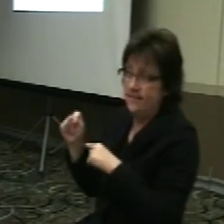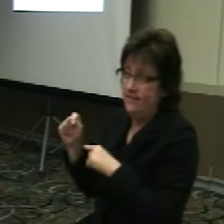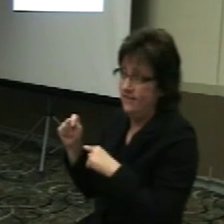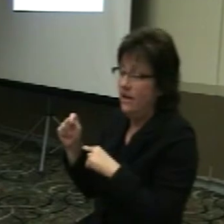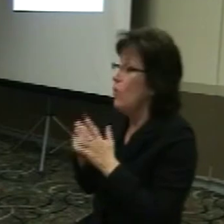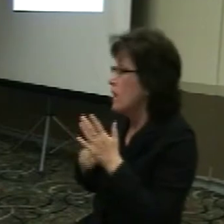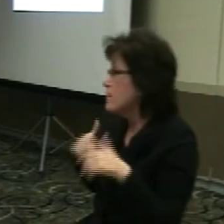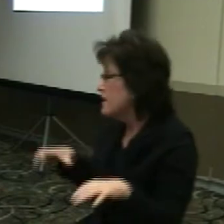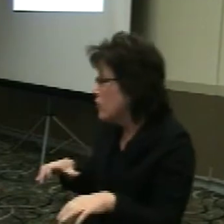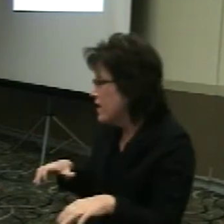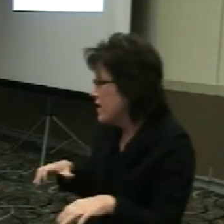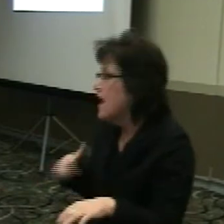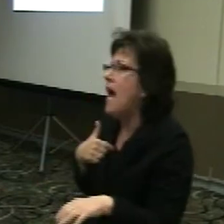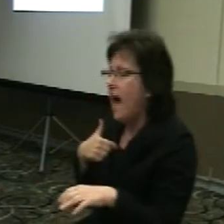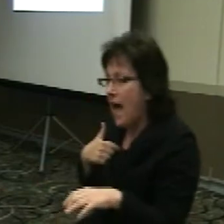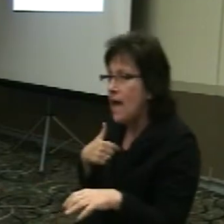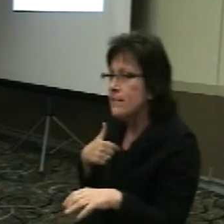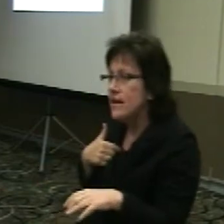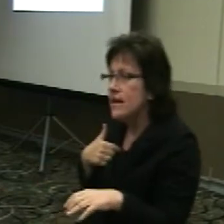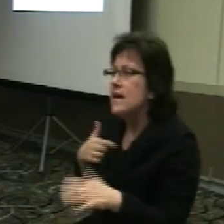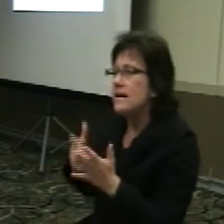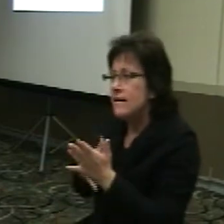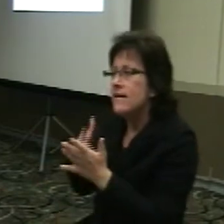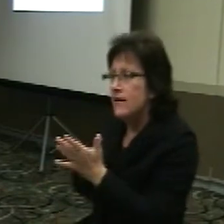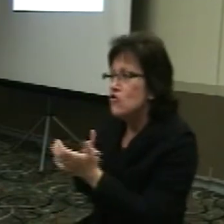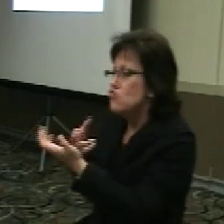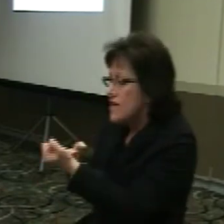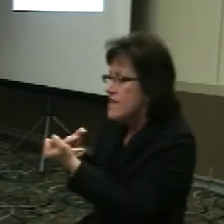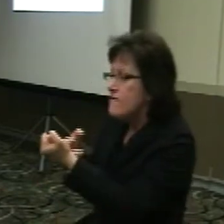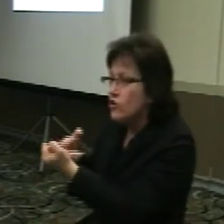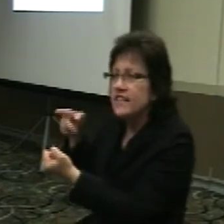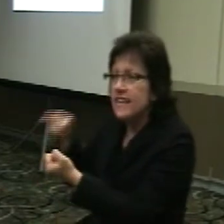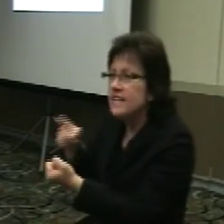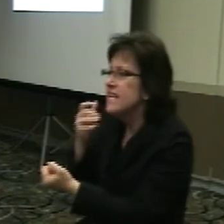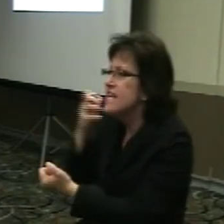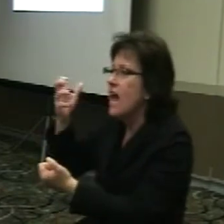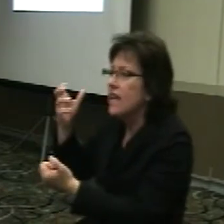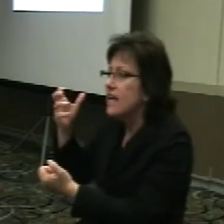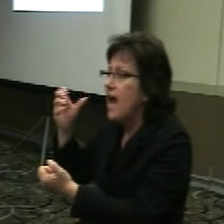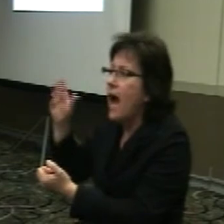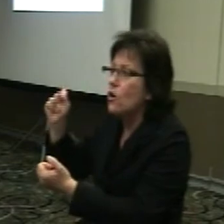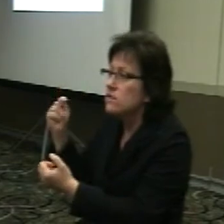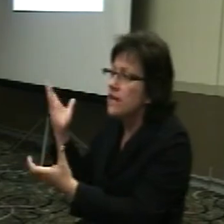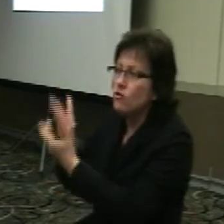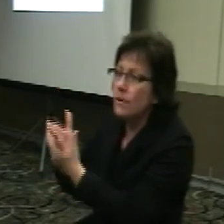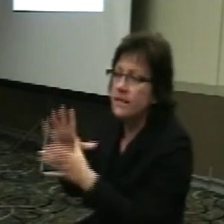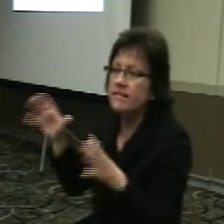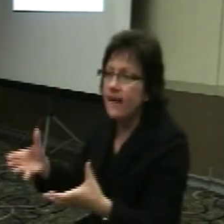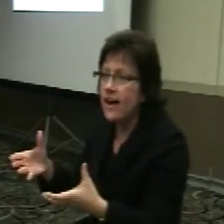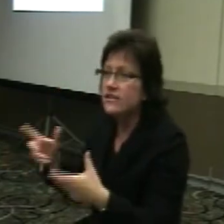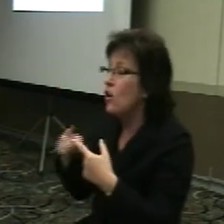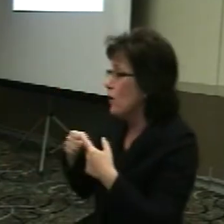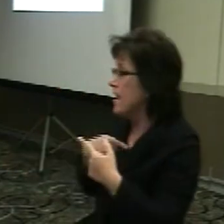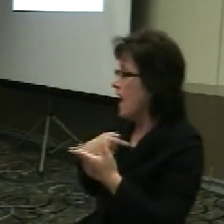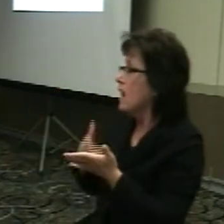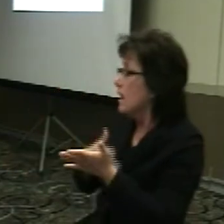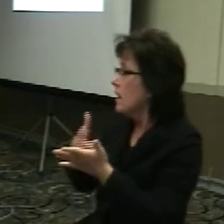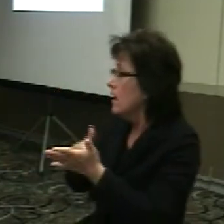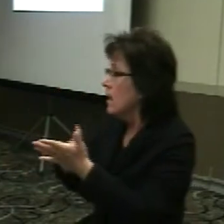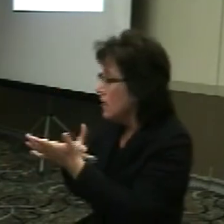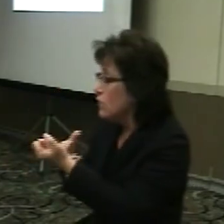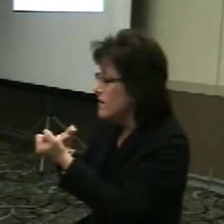doing what? I am intermittently reinforcing behavior. All right. When I intermittently reinforce behavior, what do I do to